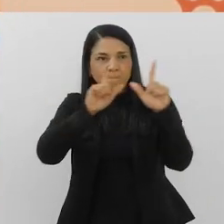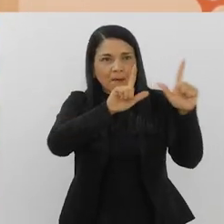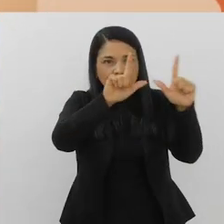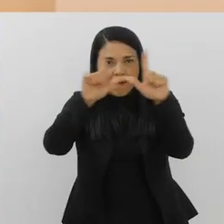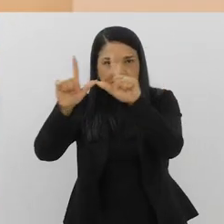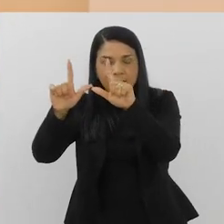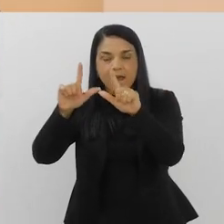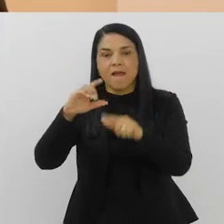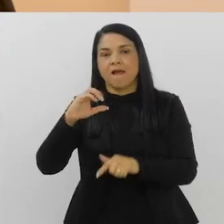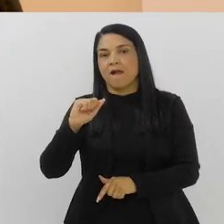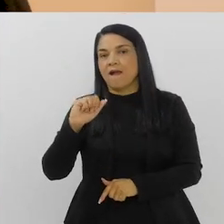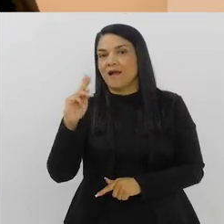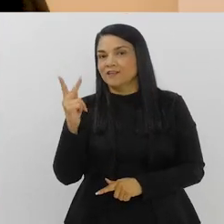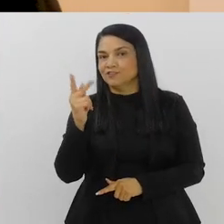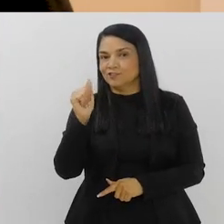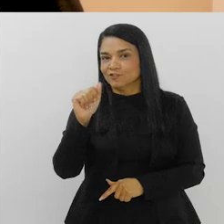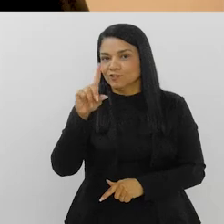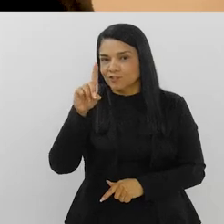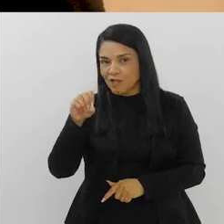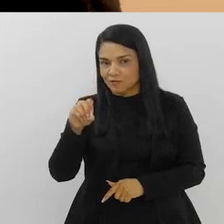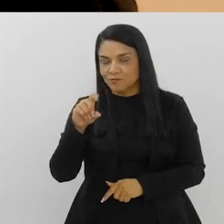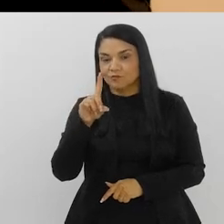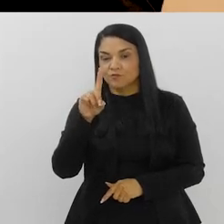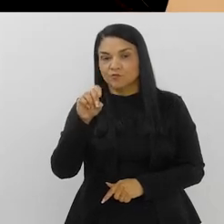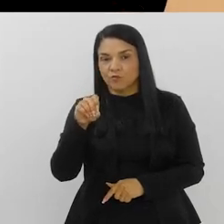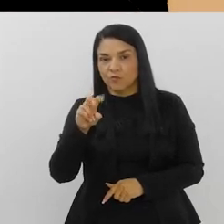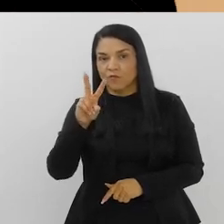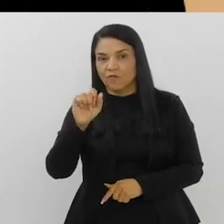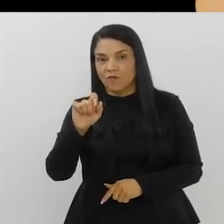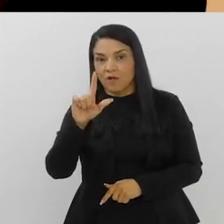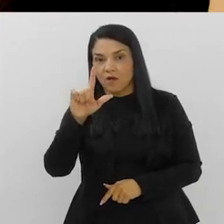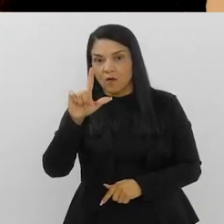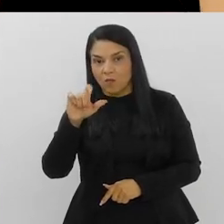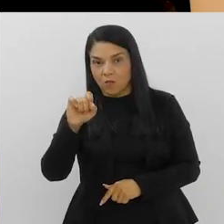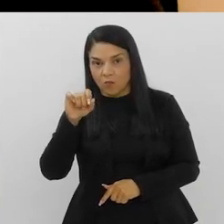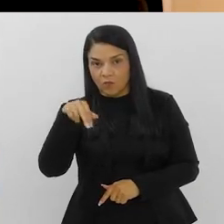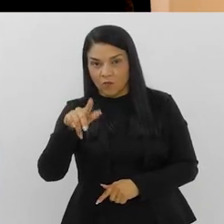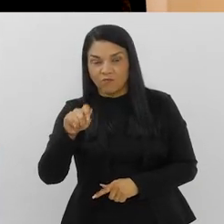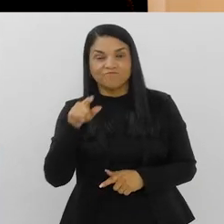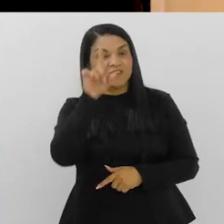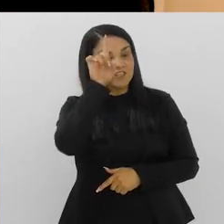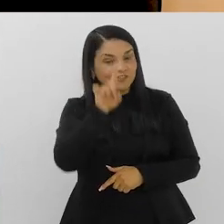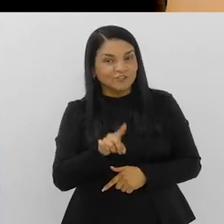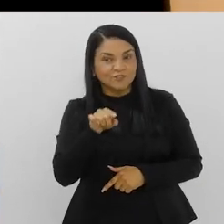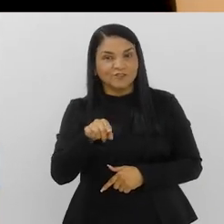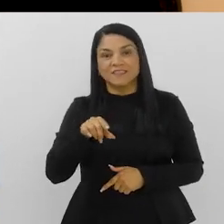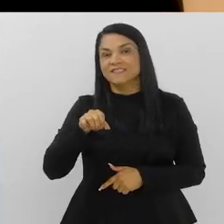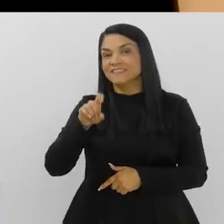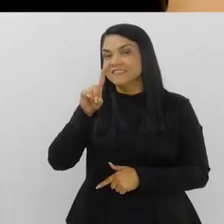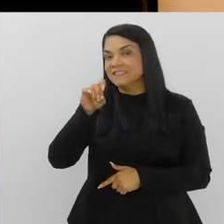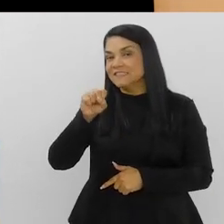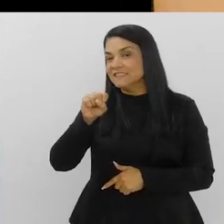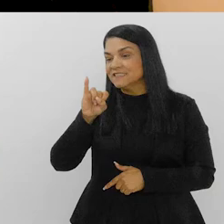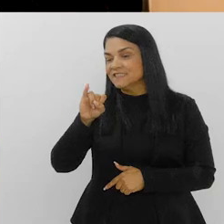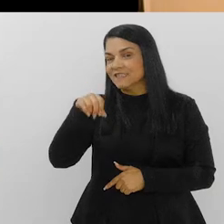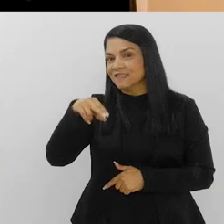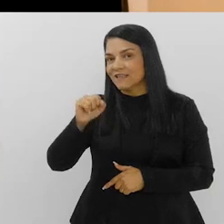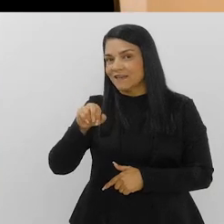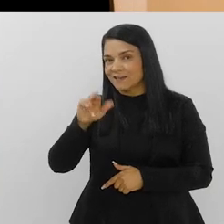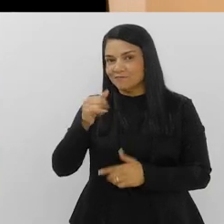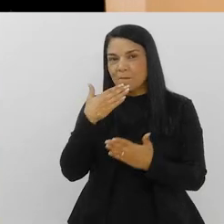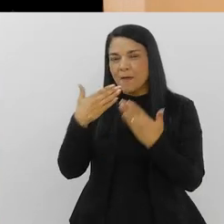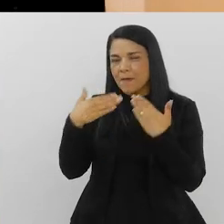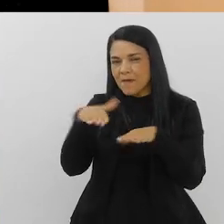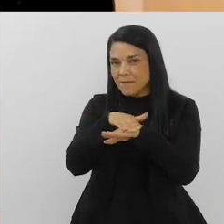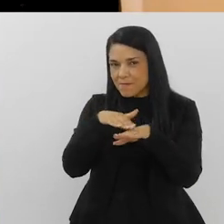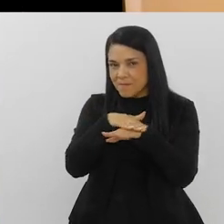are in this exhibition A Chados do Valongo. And I will talk now with Sinara Rubia, who is the director of the museum. Sinara, how